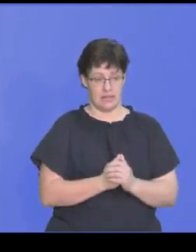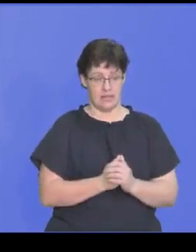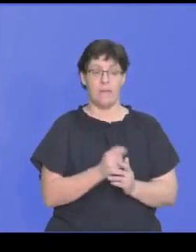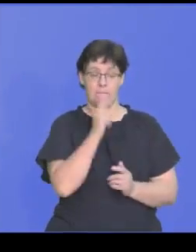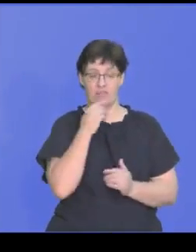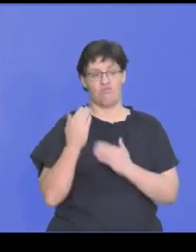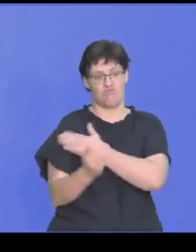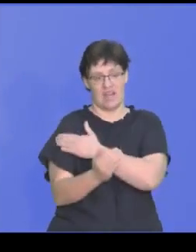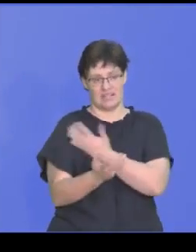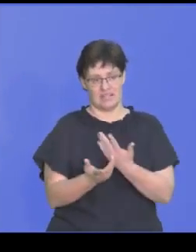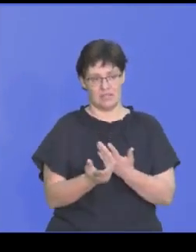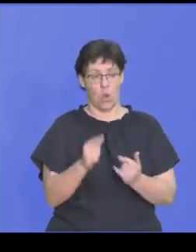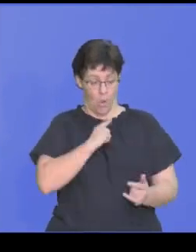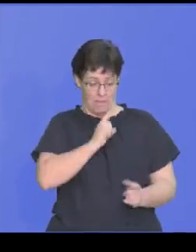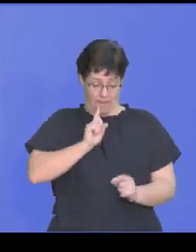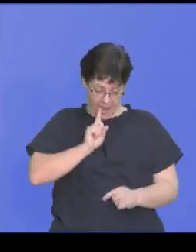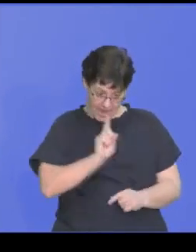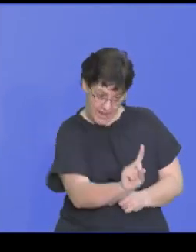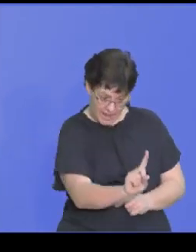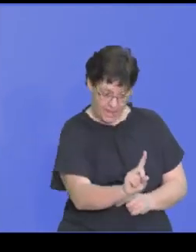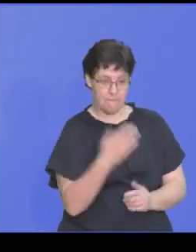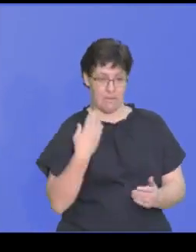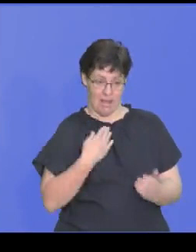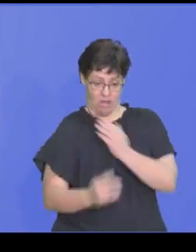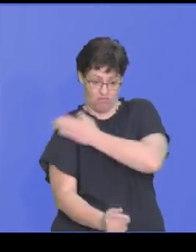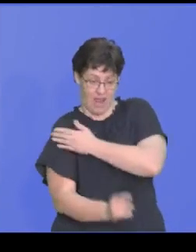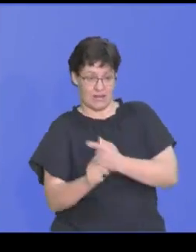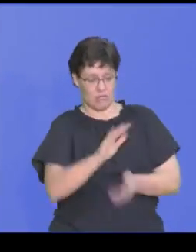right. So that would be the right, so it's entrance 2.